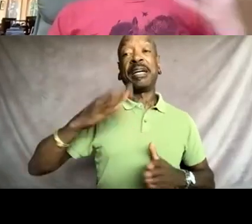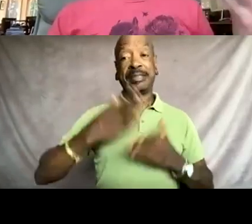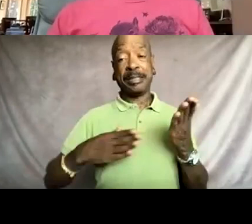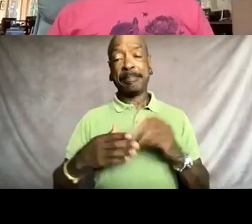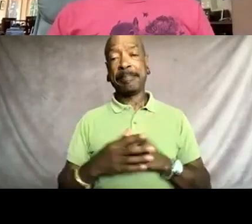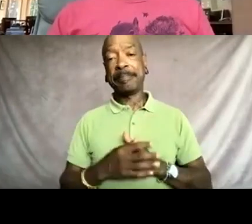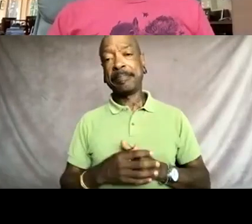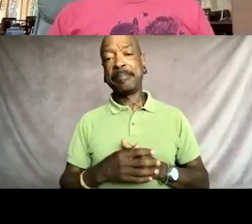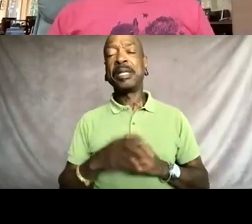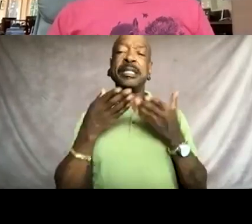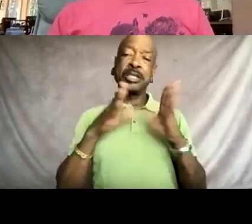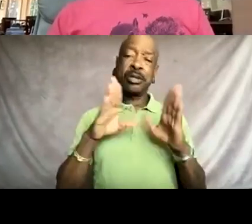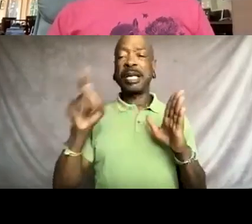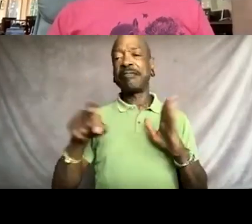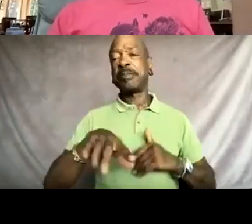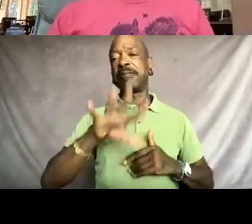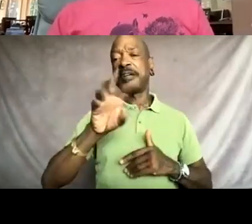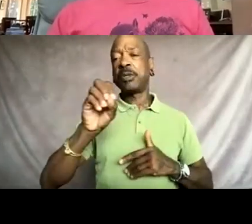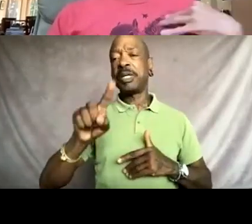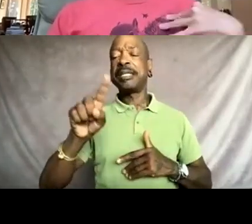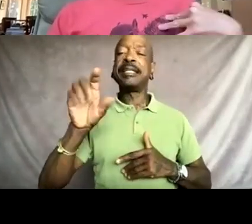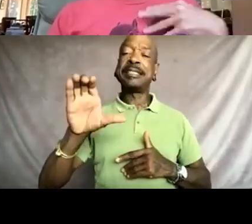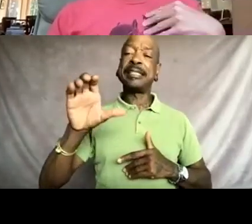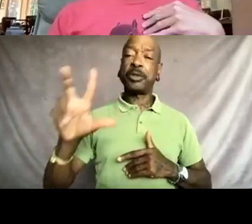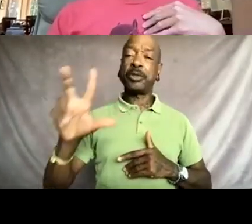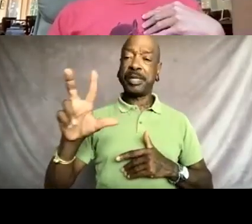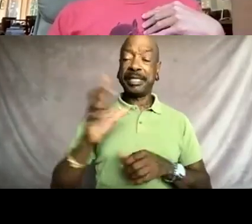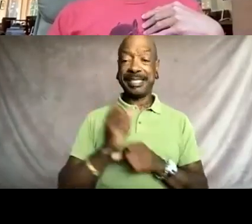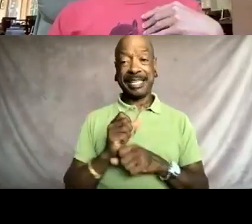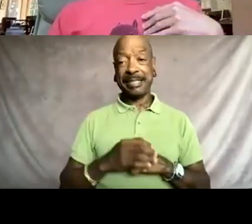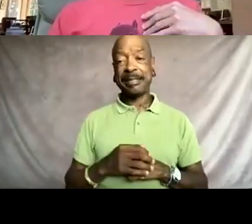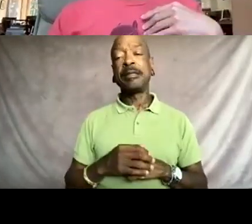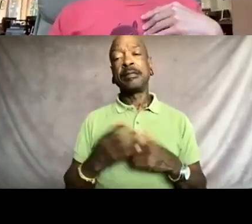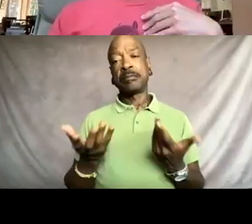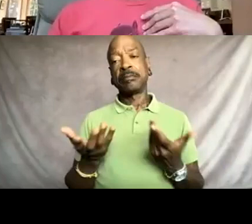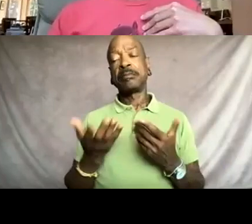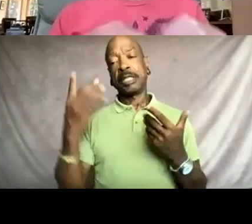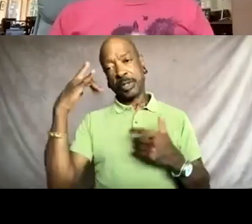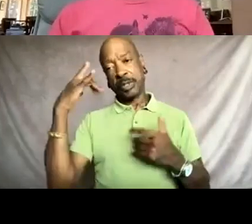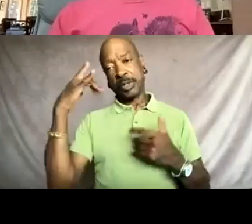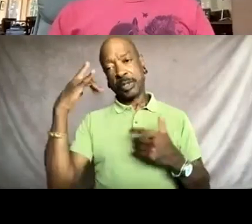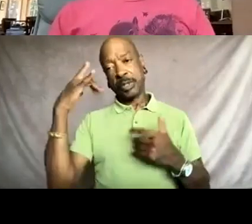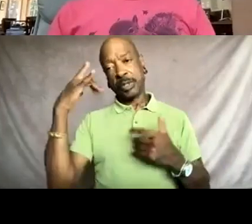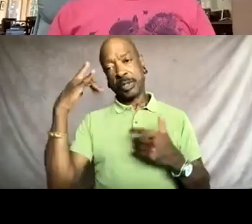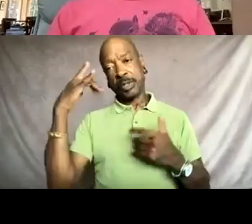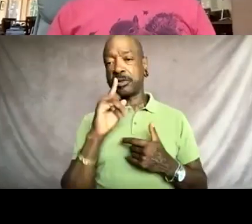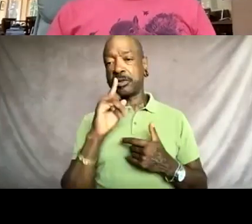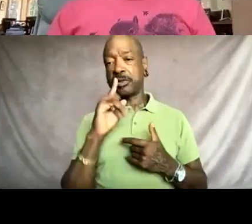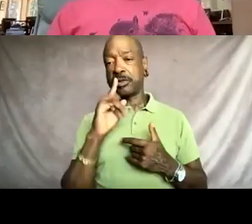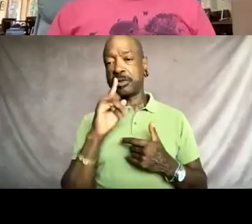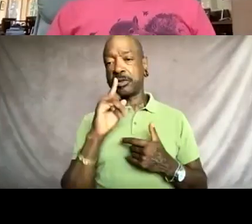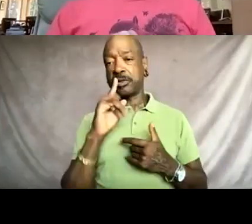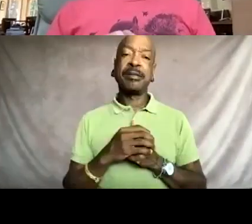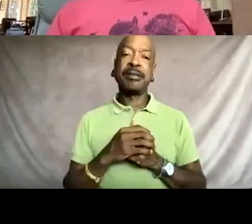You generally have to be a 501c3 in order to get it, at least in California. So that's a major benefit. Another